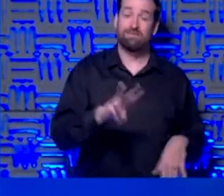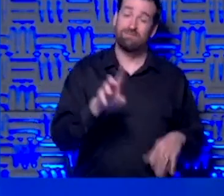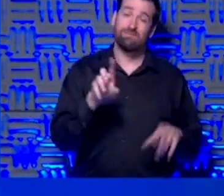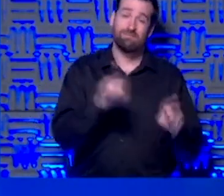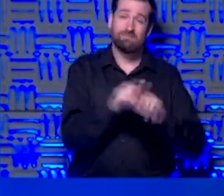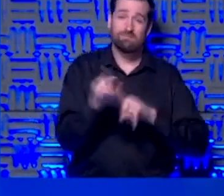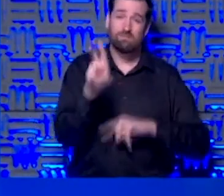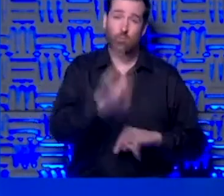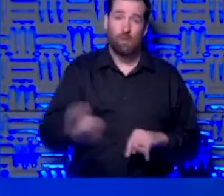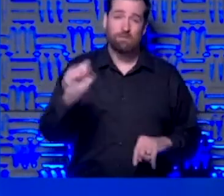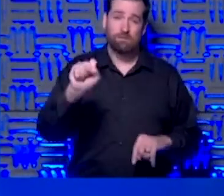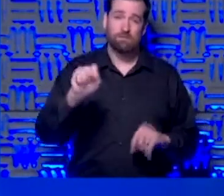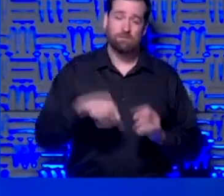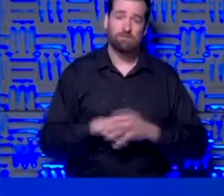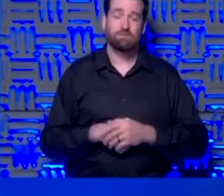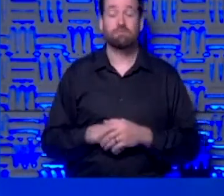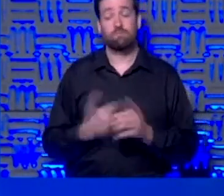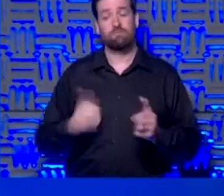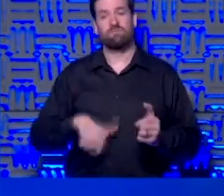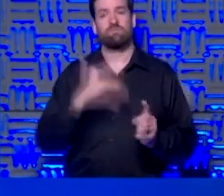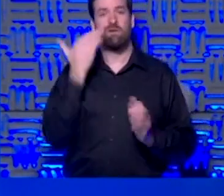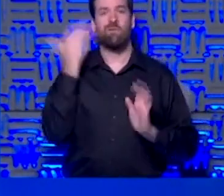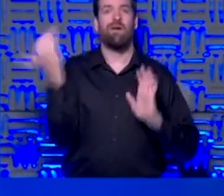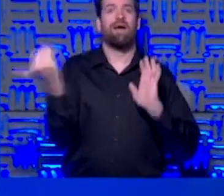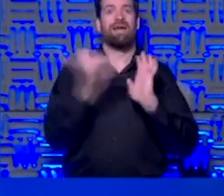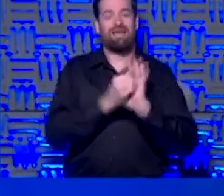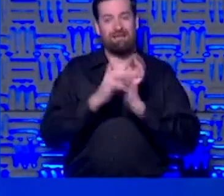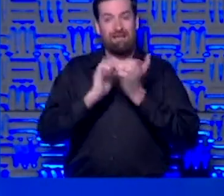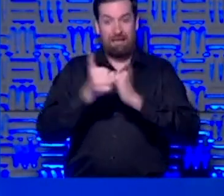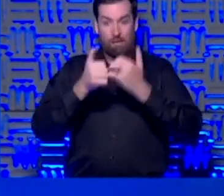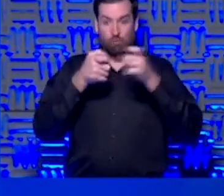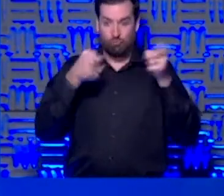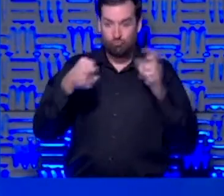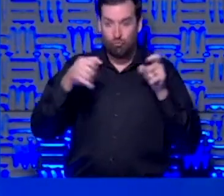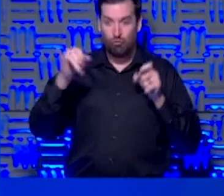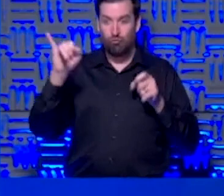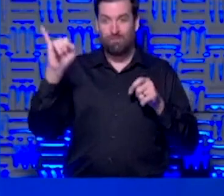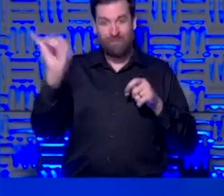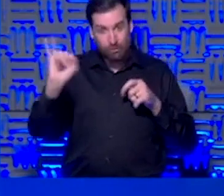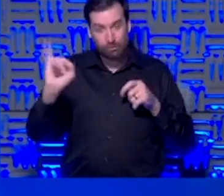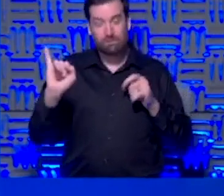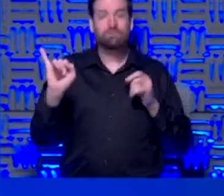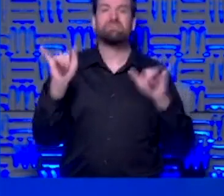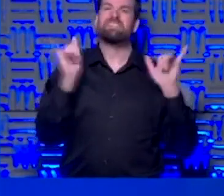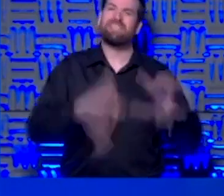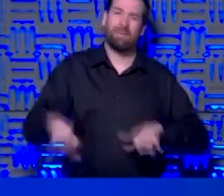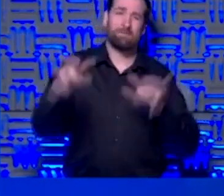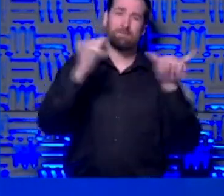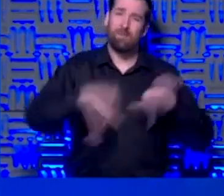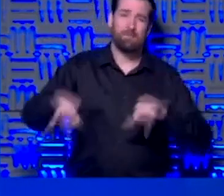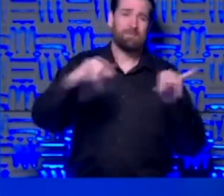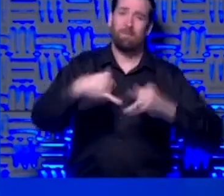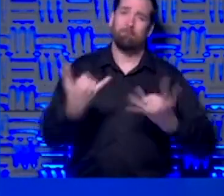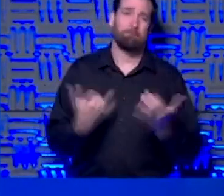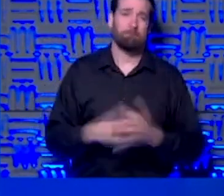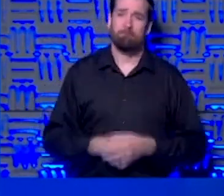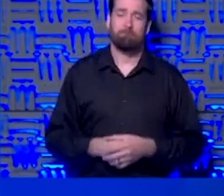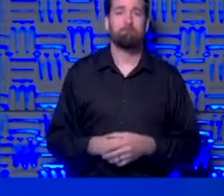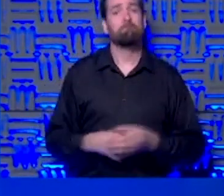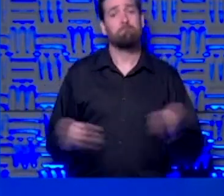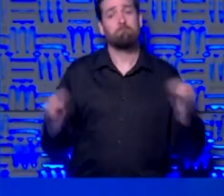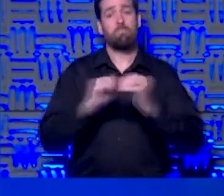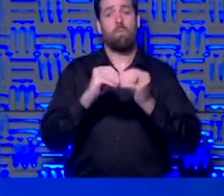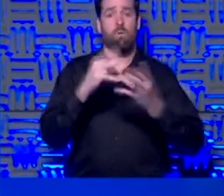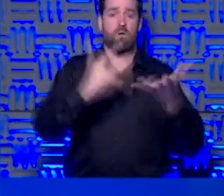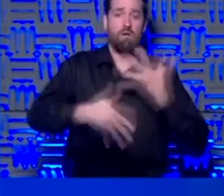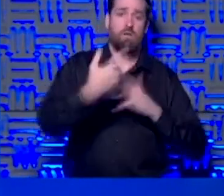country. And what we know is that, again, the principles of infection control go with you no matter where you are. And the more you can separate, the